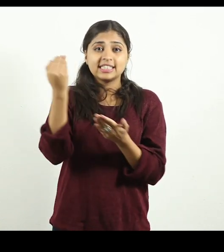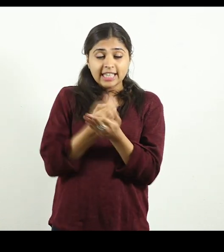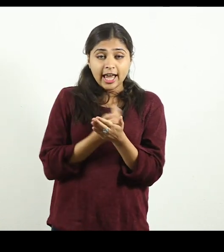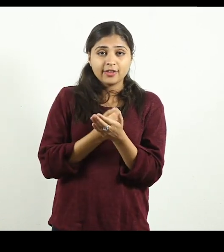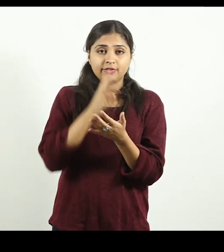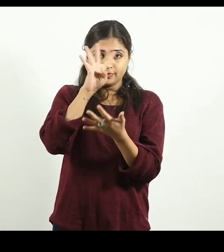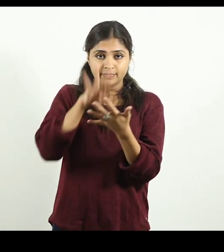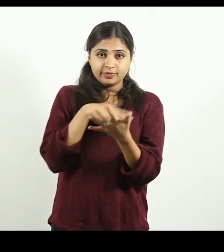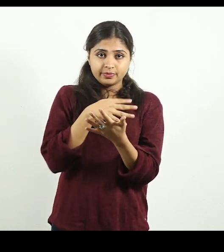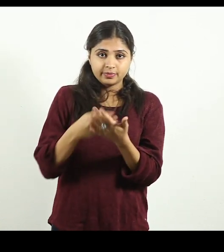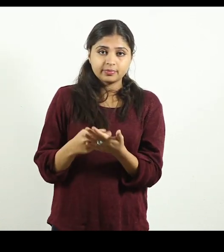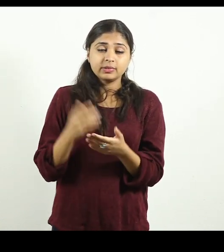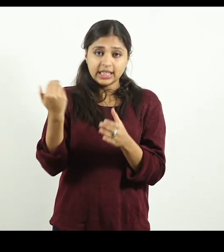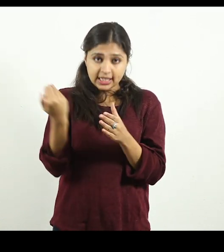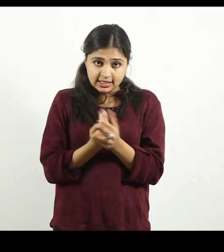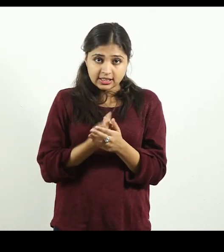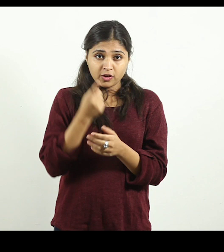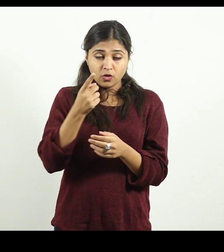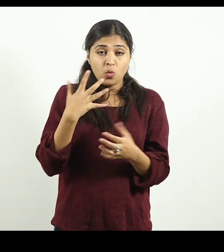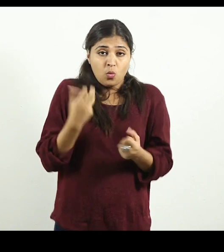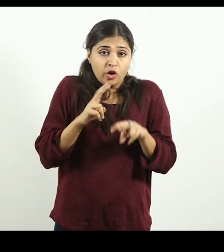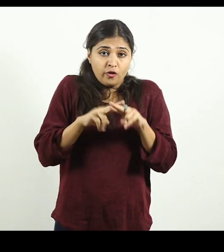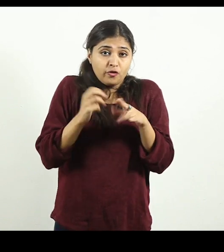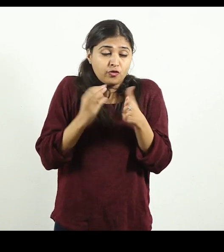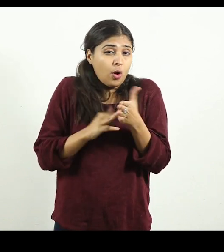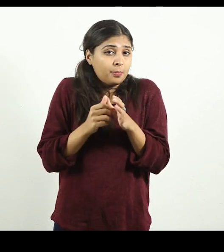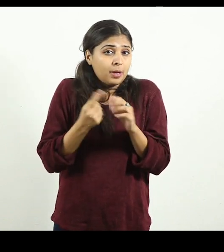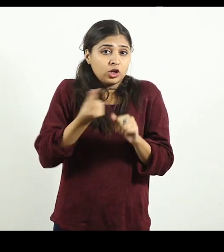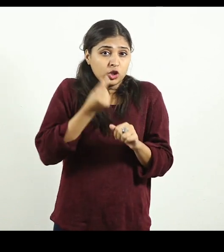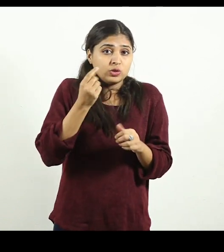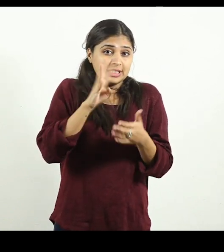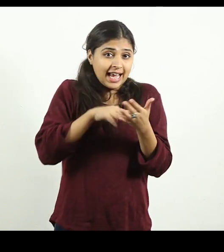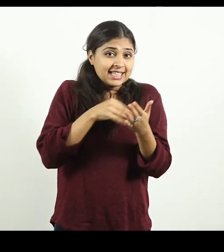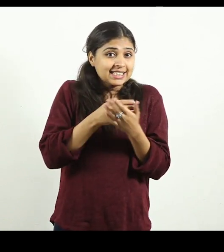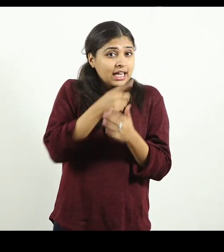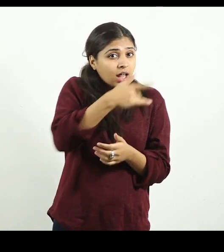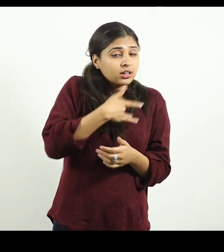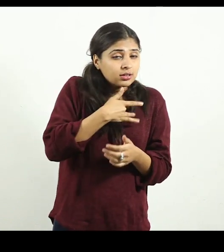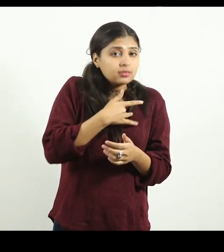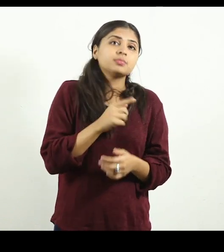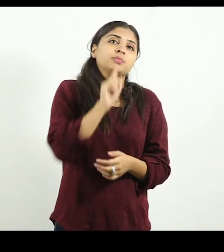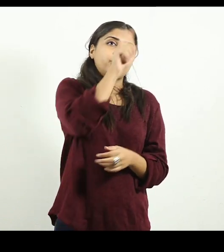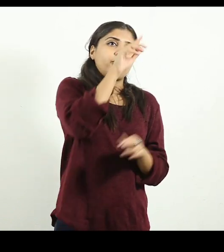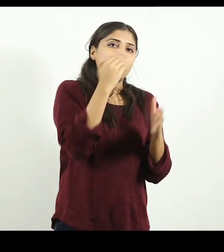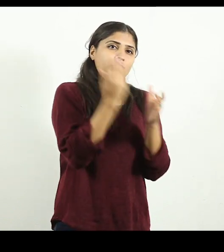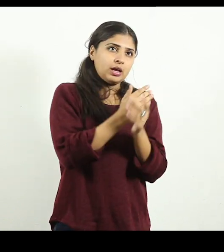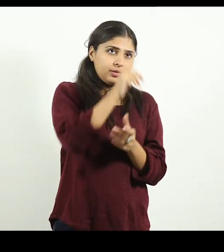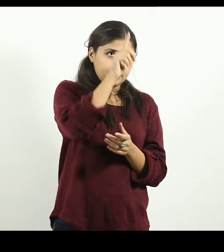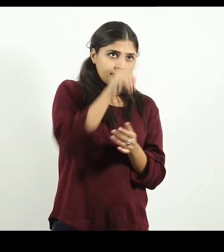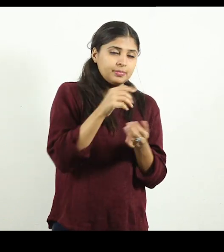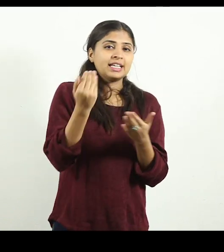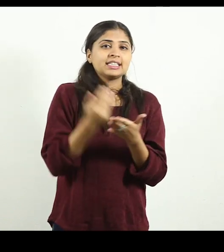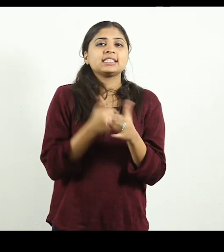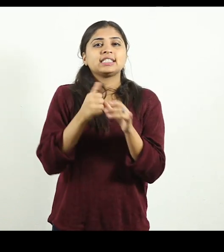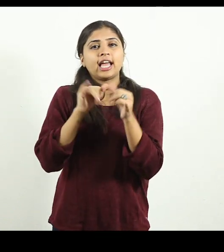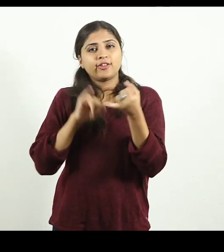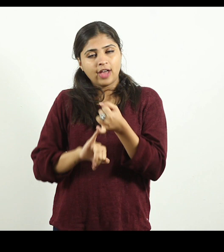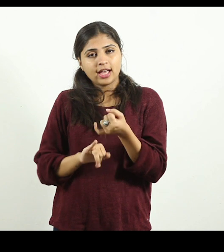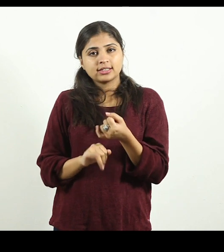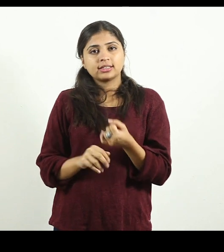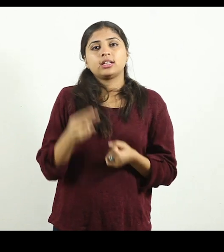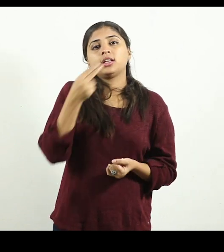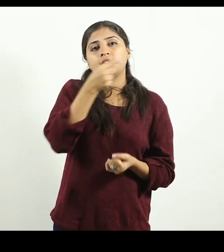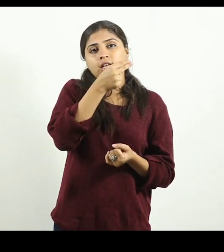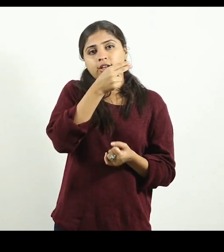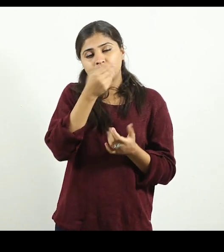Save a spreadsheet. To save a document in a format used by Excel, do the following. Click the File tab, click Save As. In